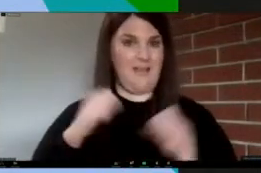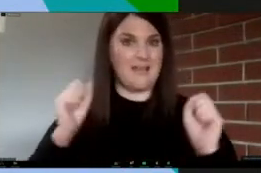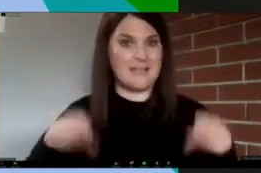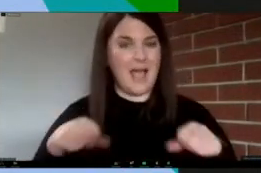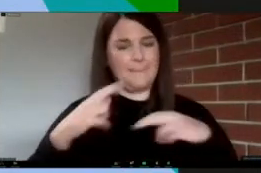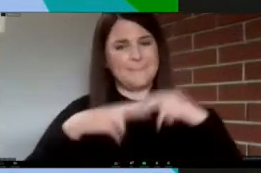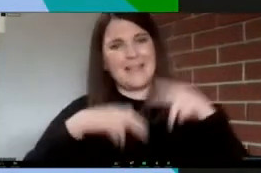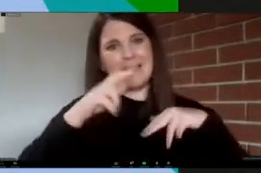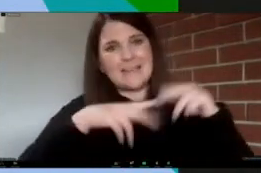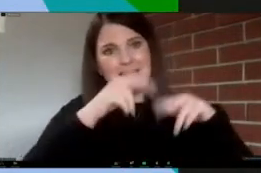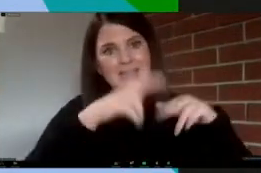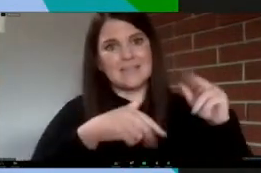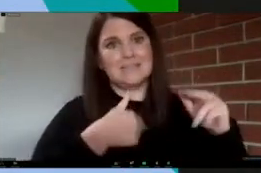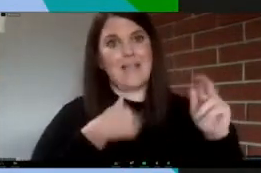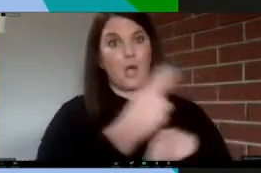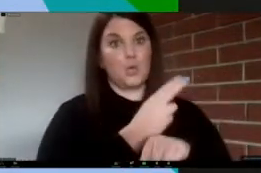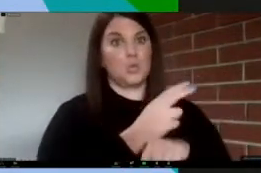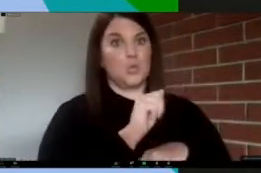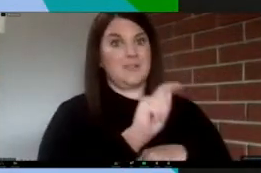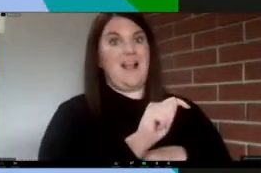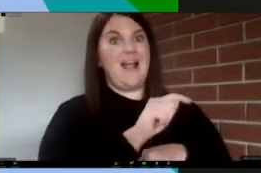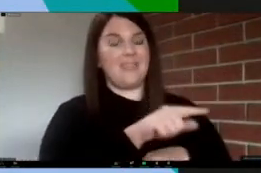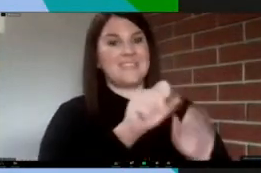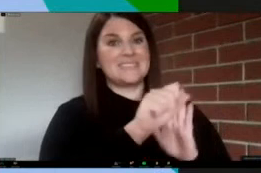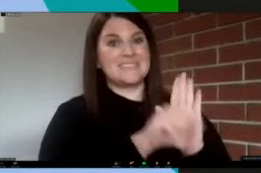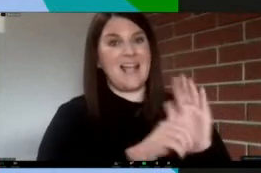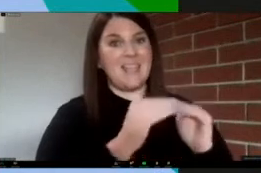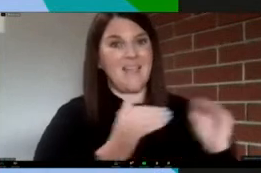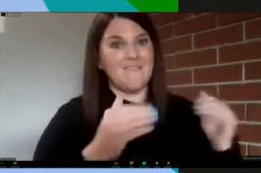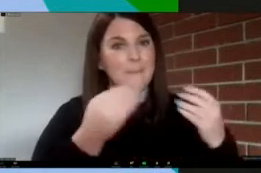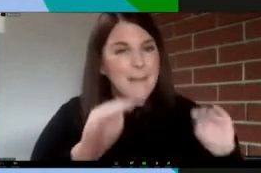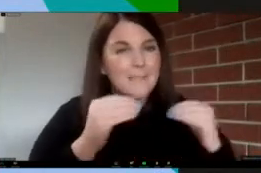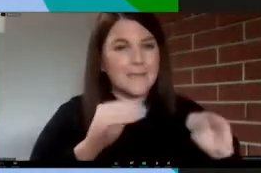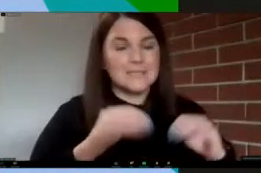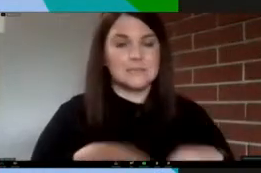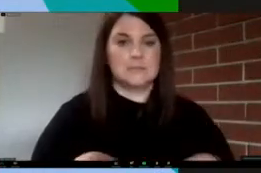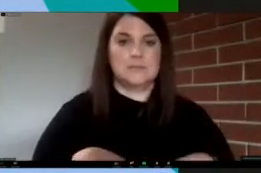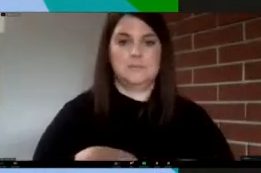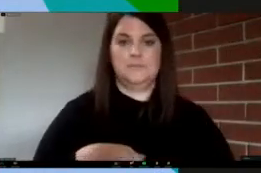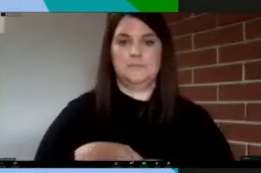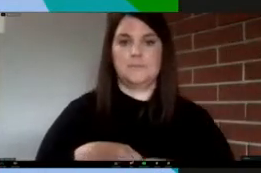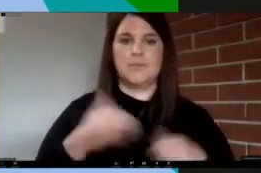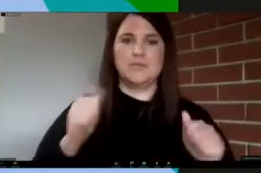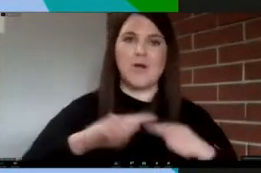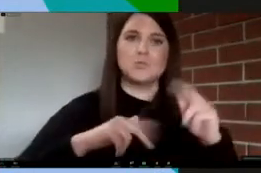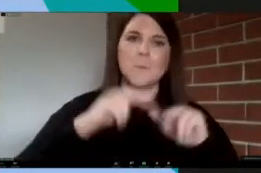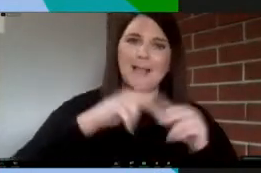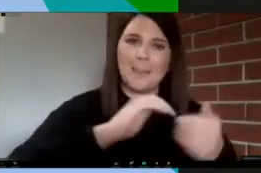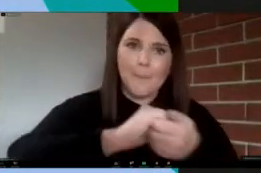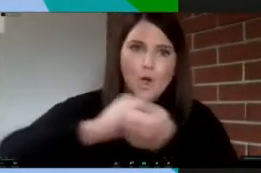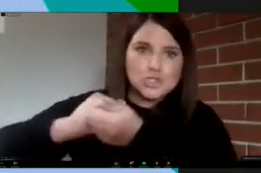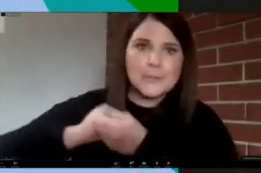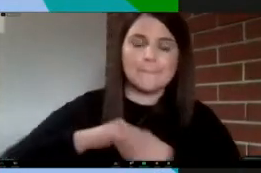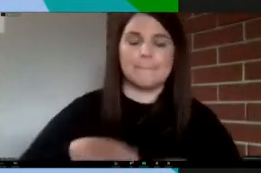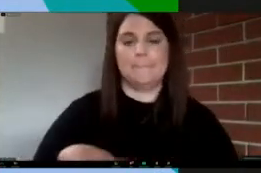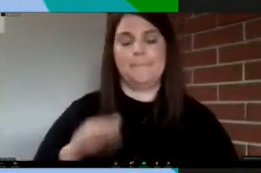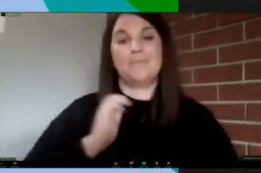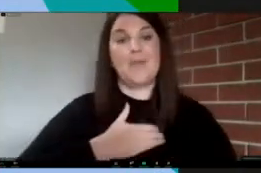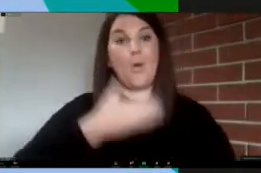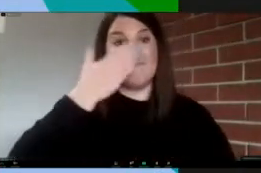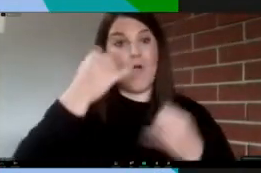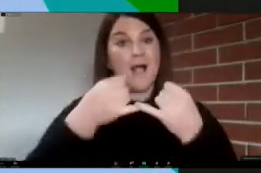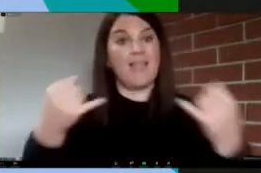methods that I use at the state level, including partnership building and beyond, Our frontline healthcare workers and